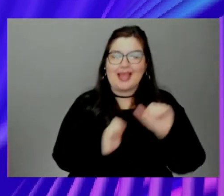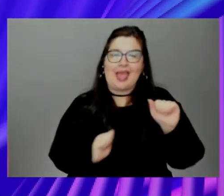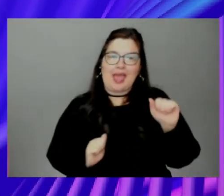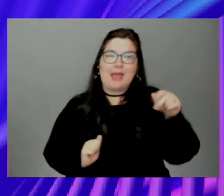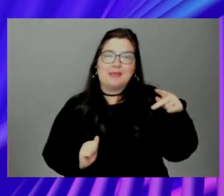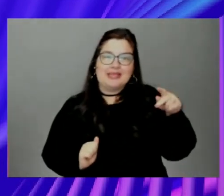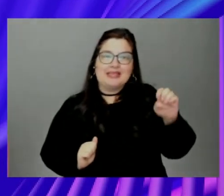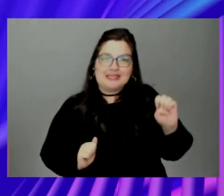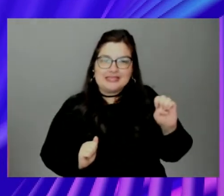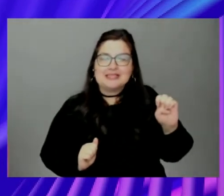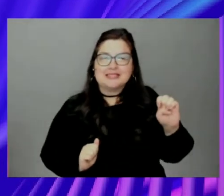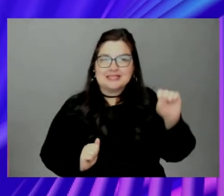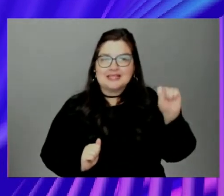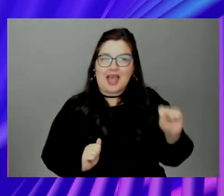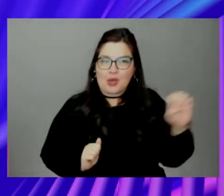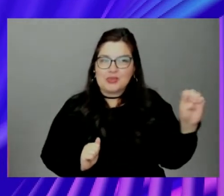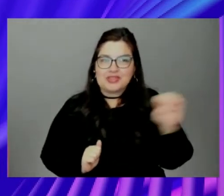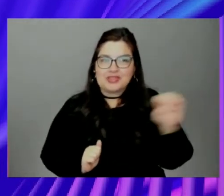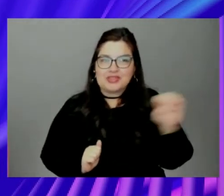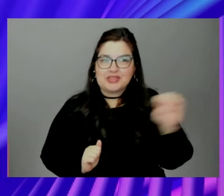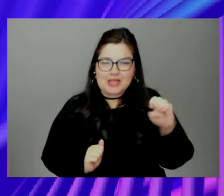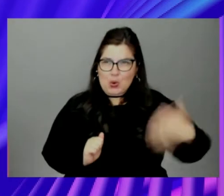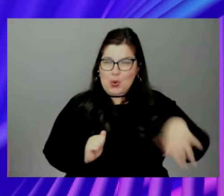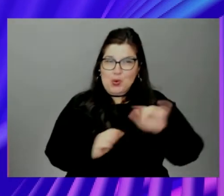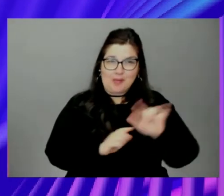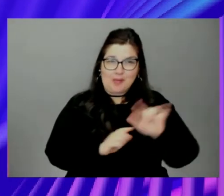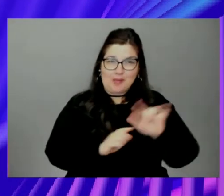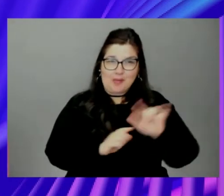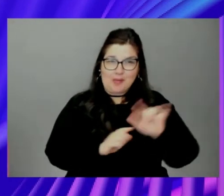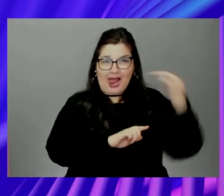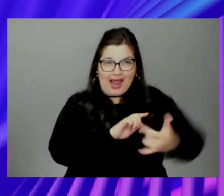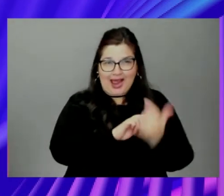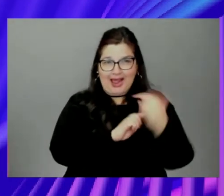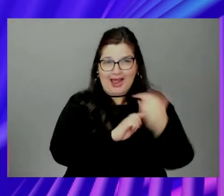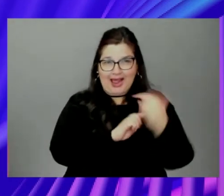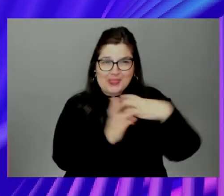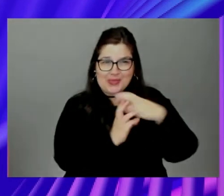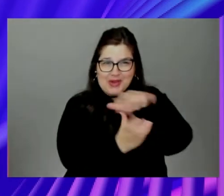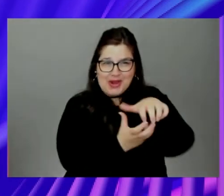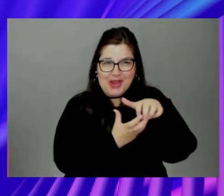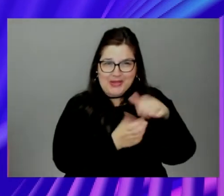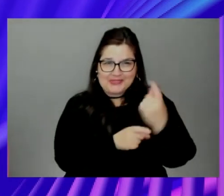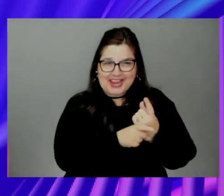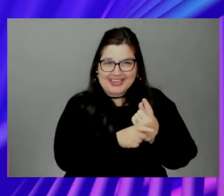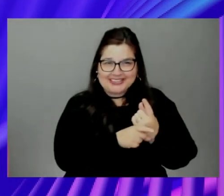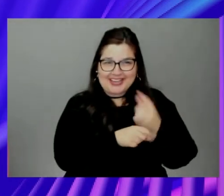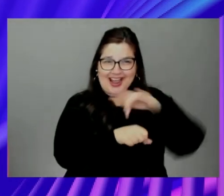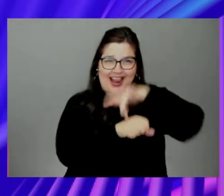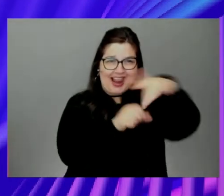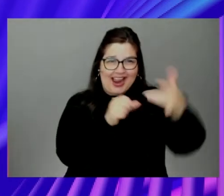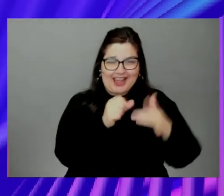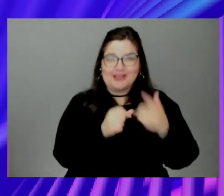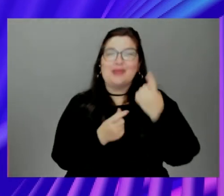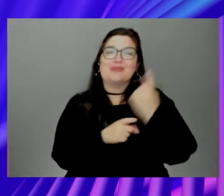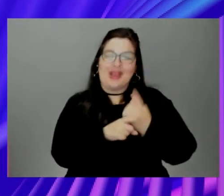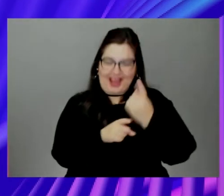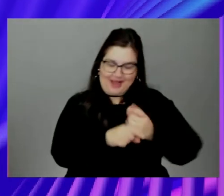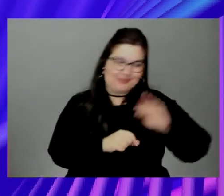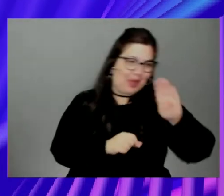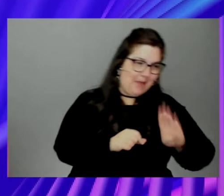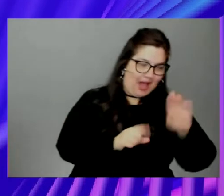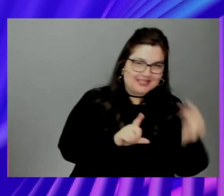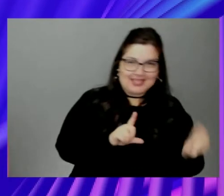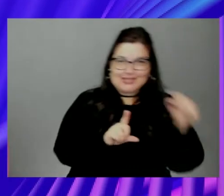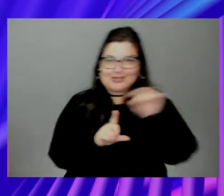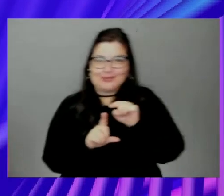doing as the this round comes trip. up- It's flying all the way around the world right now. Yeah. Okay. all the way from Boston to Singapore and back, right? And so as soon as this